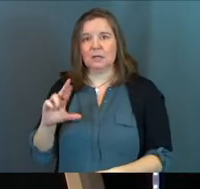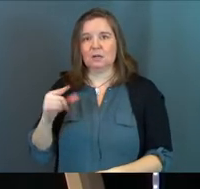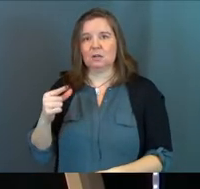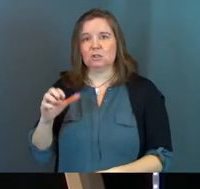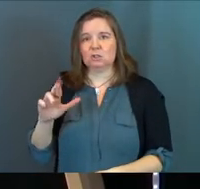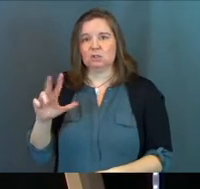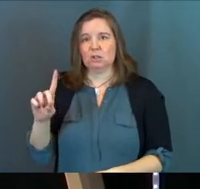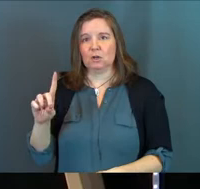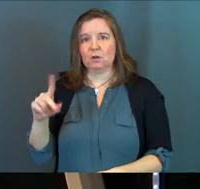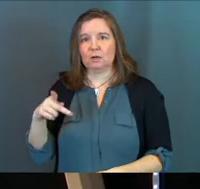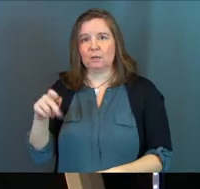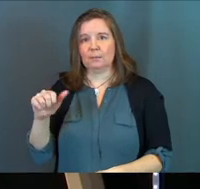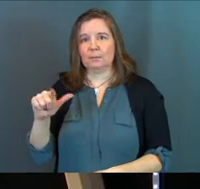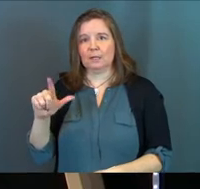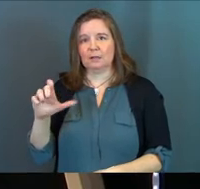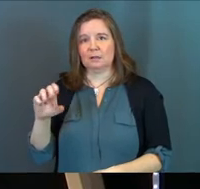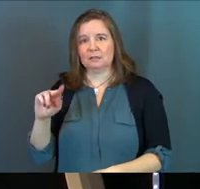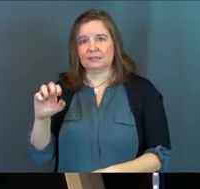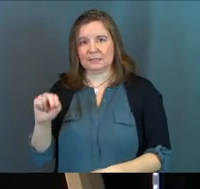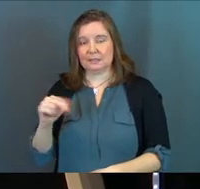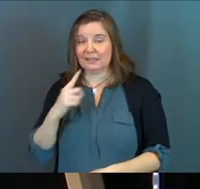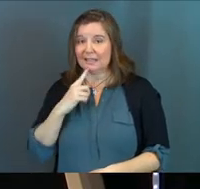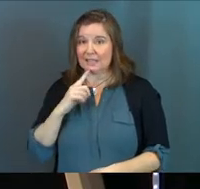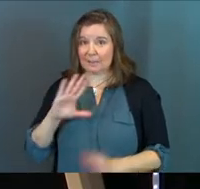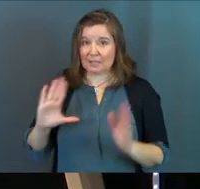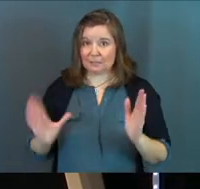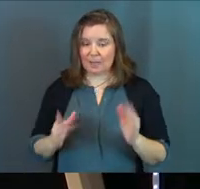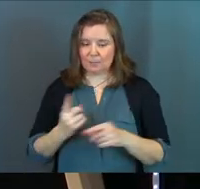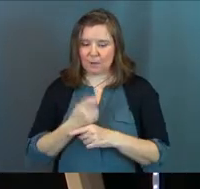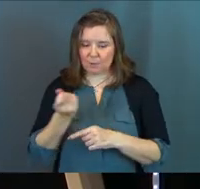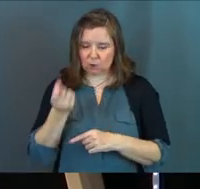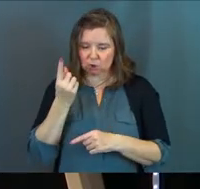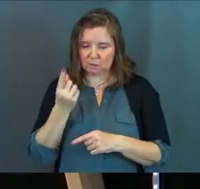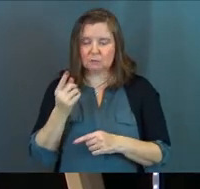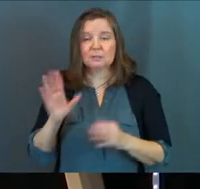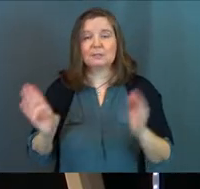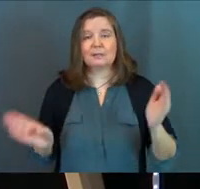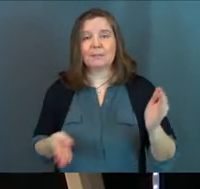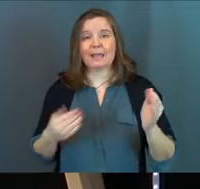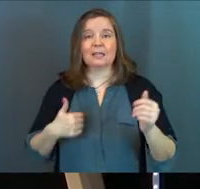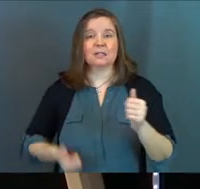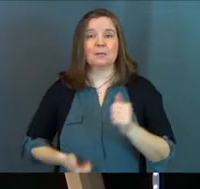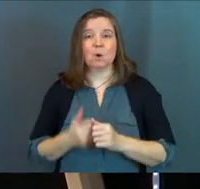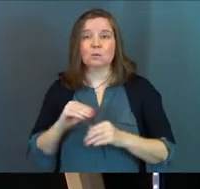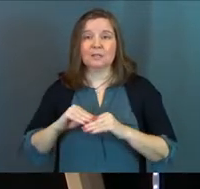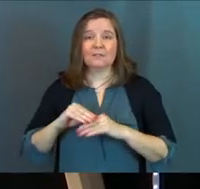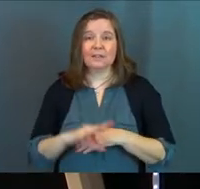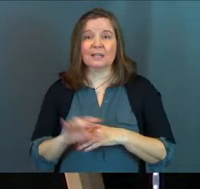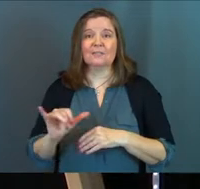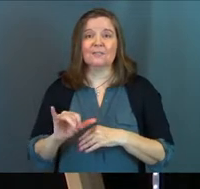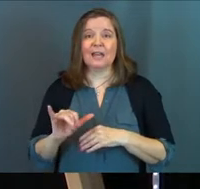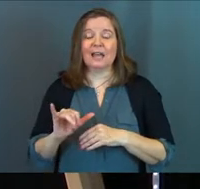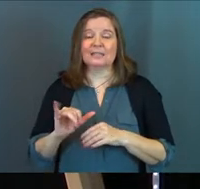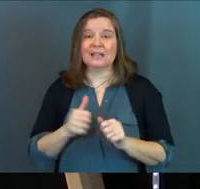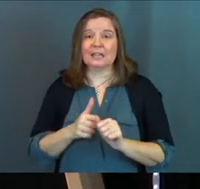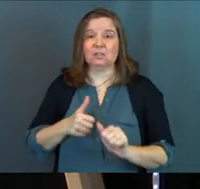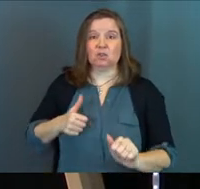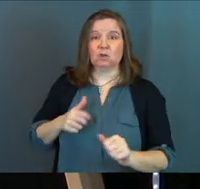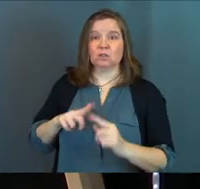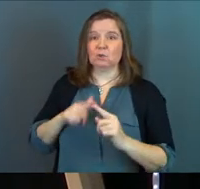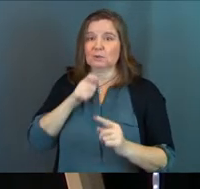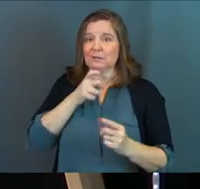Pingleton. They say this about spanking. Properly understood and administered, spanking is most effective as a deterrent